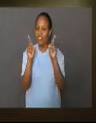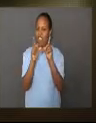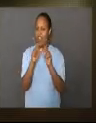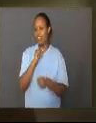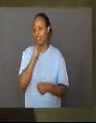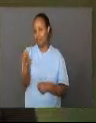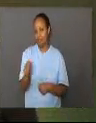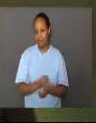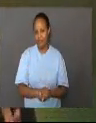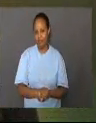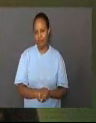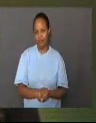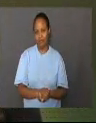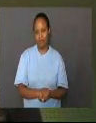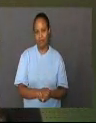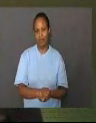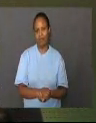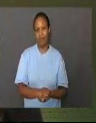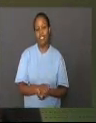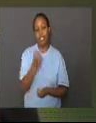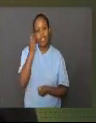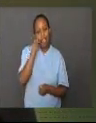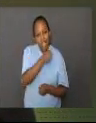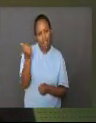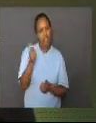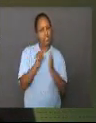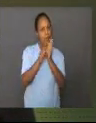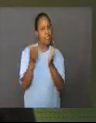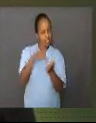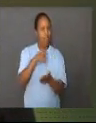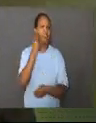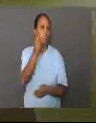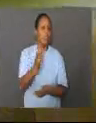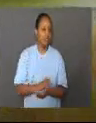fair. Let us consider another example.